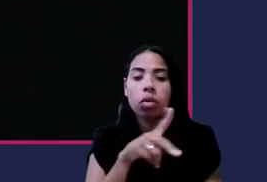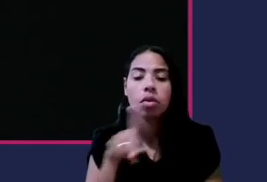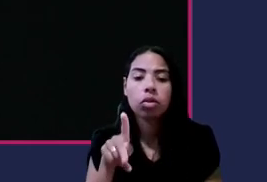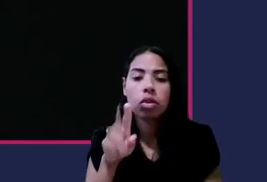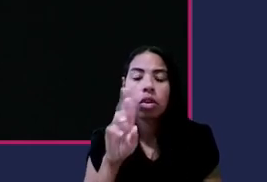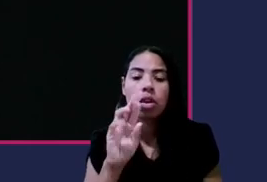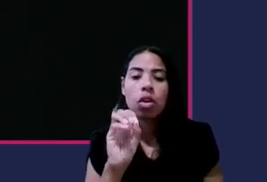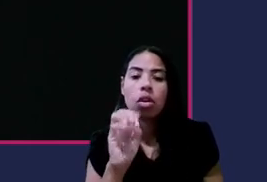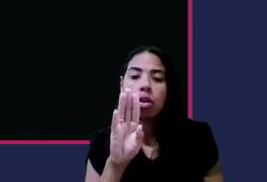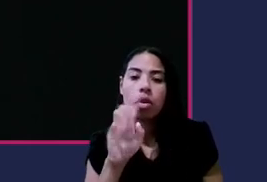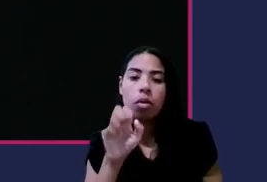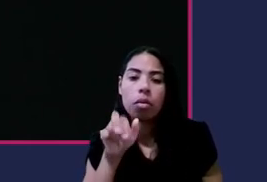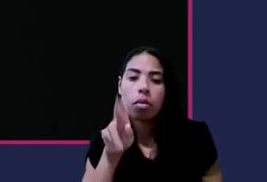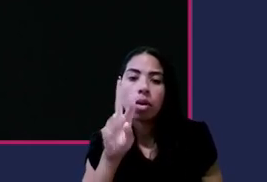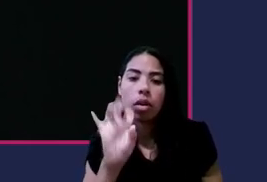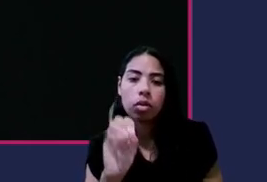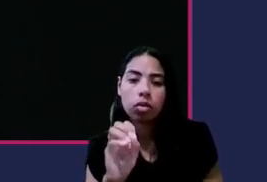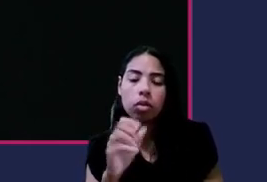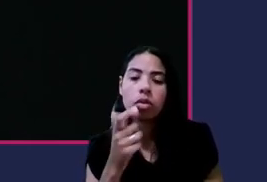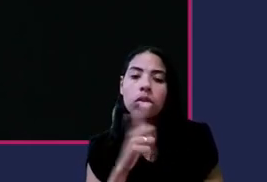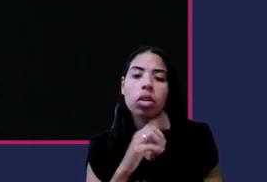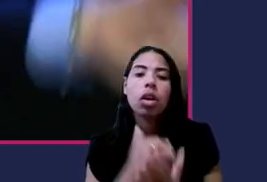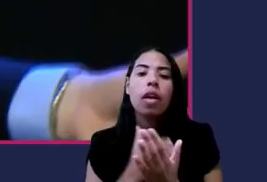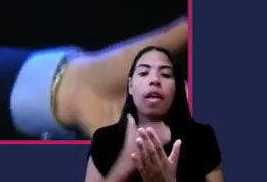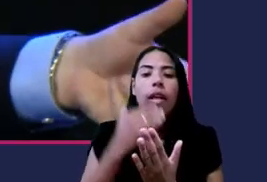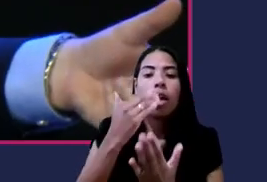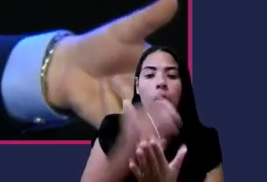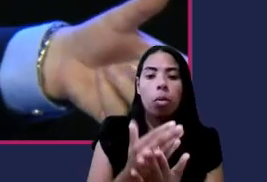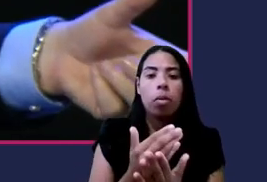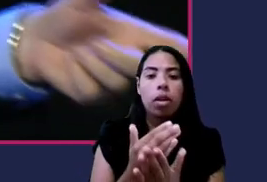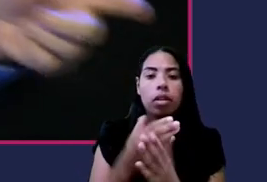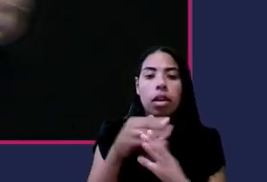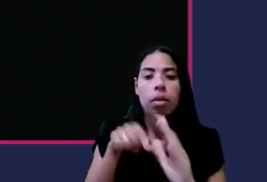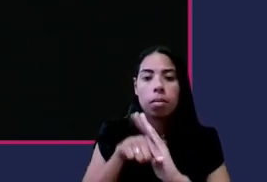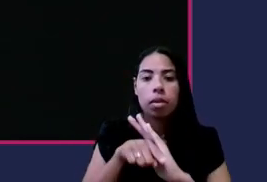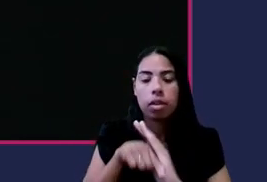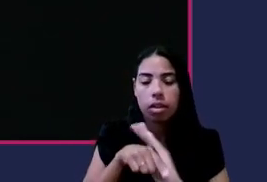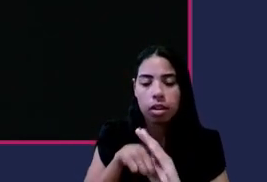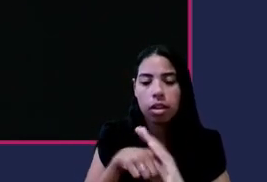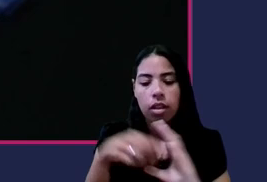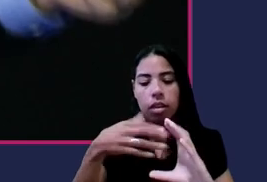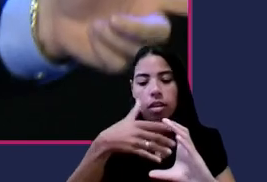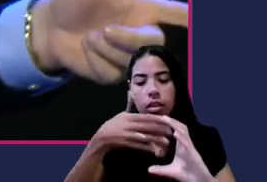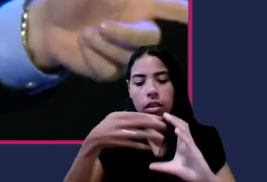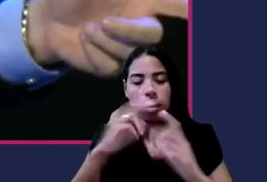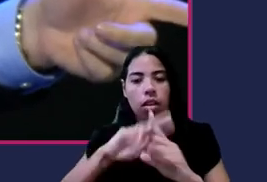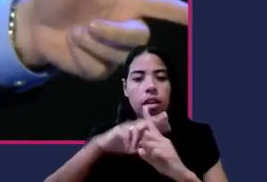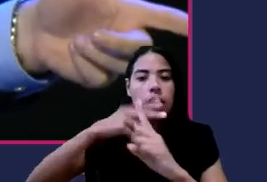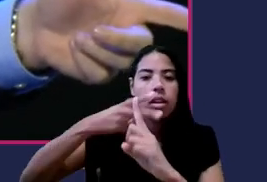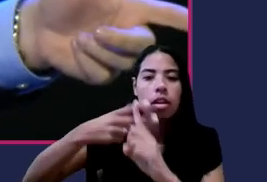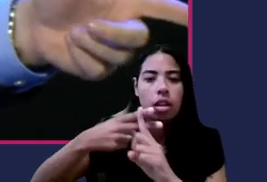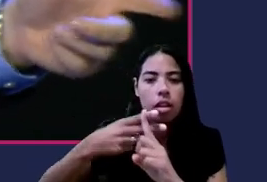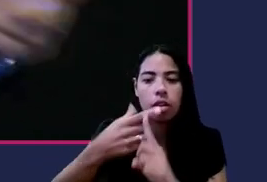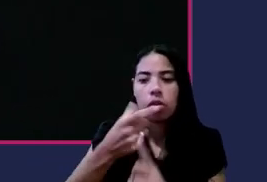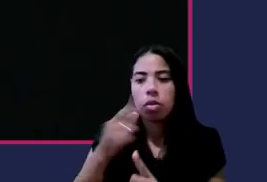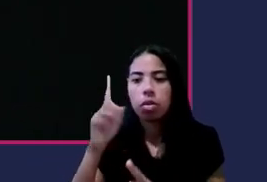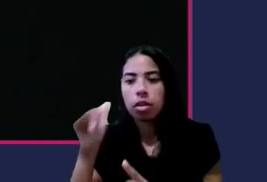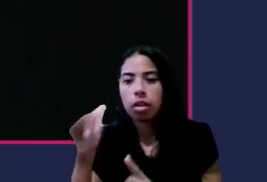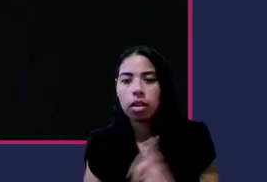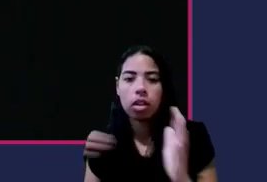Giuliani, from the University, who managed to increase the amount of rare